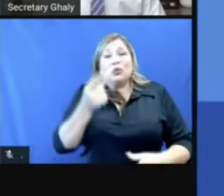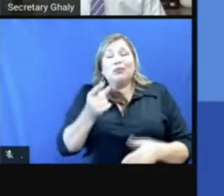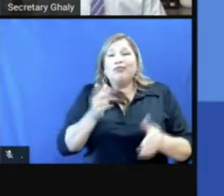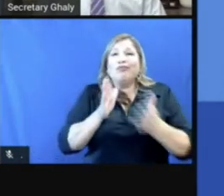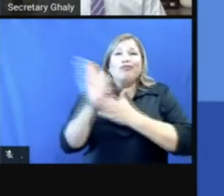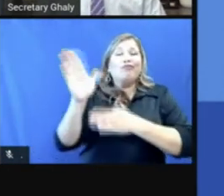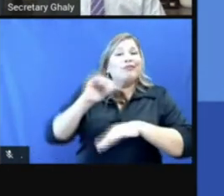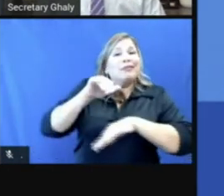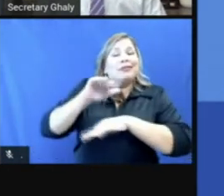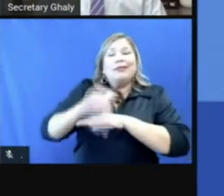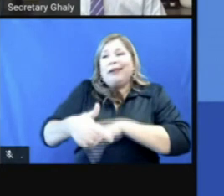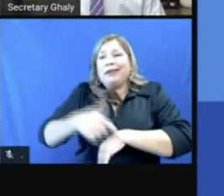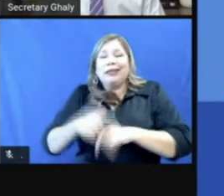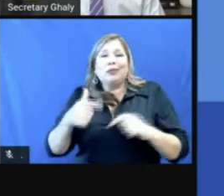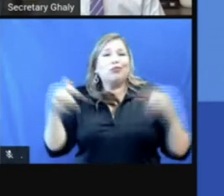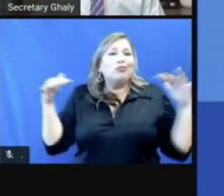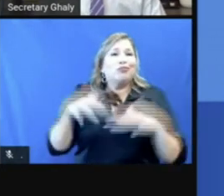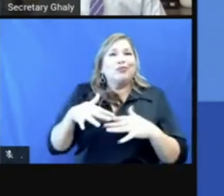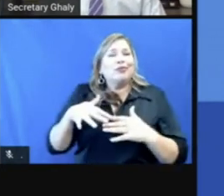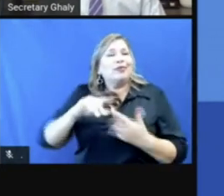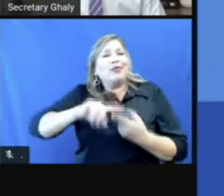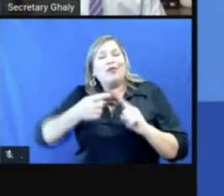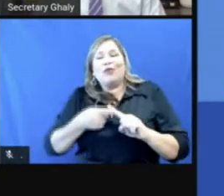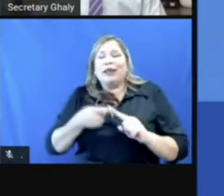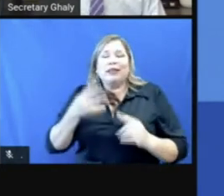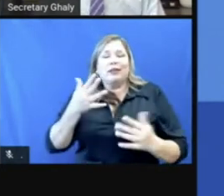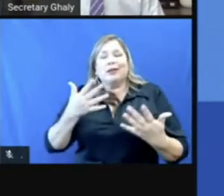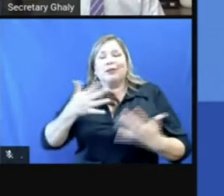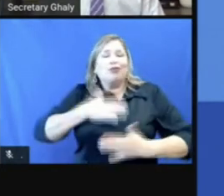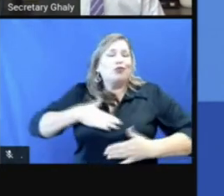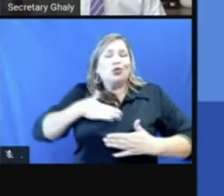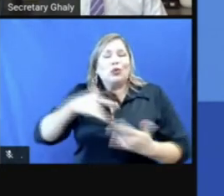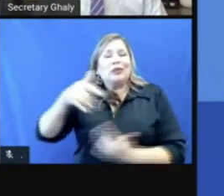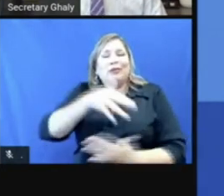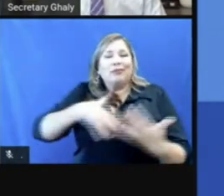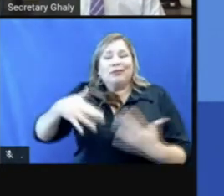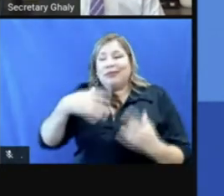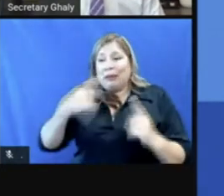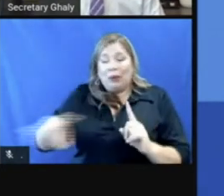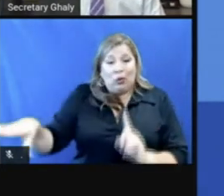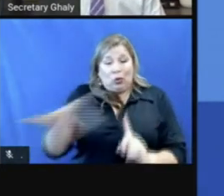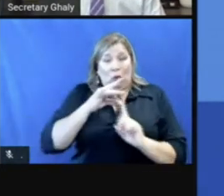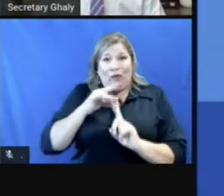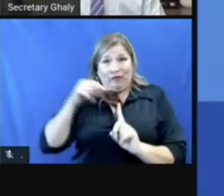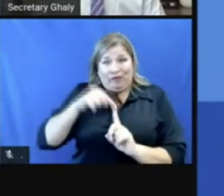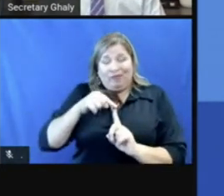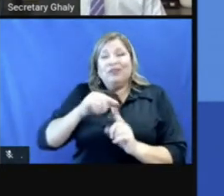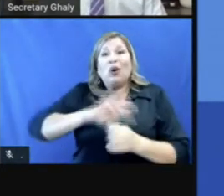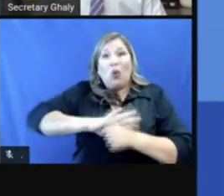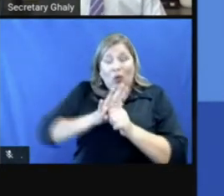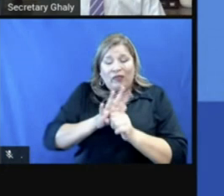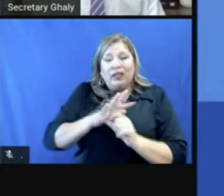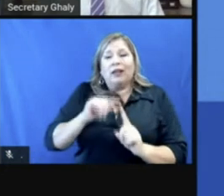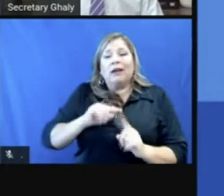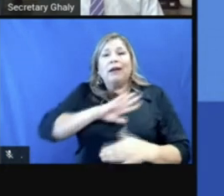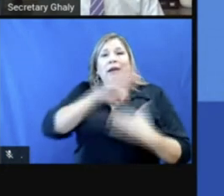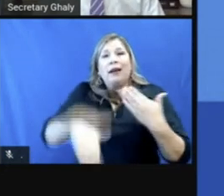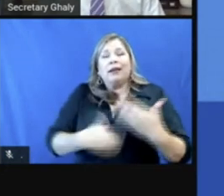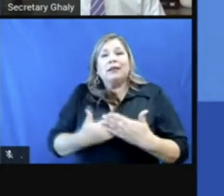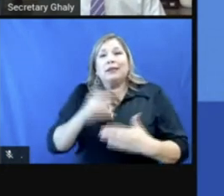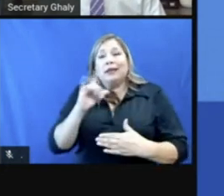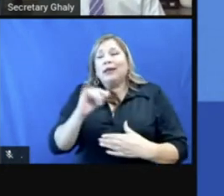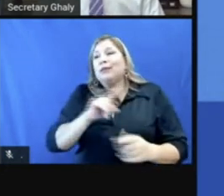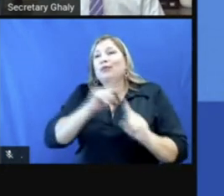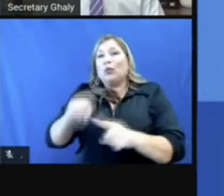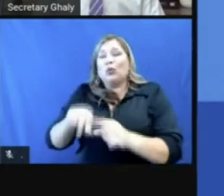night with a group of friends, outdoors even, and you contract COVID, and then you go the next day to work and it